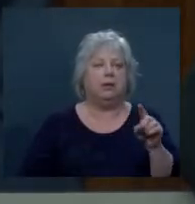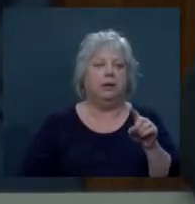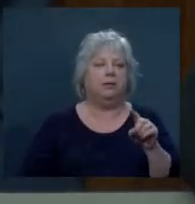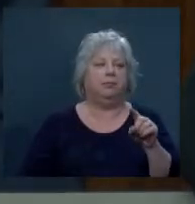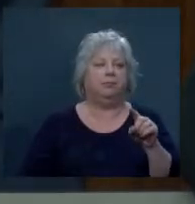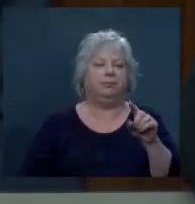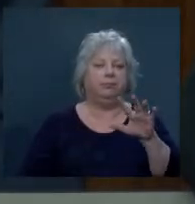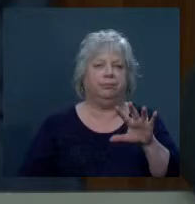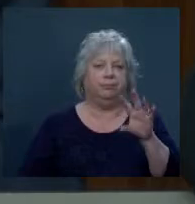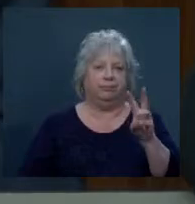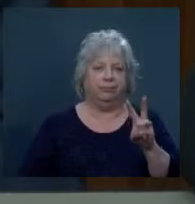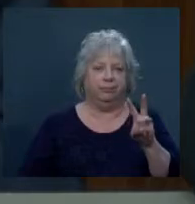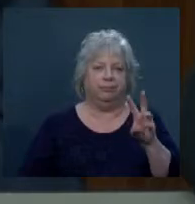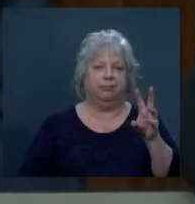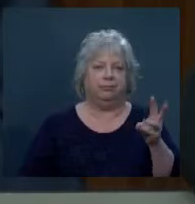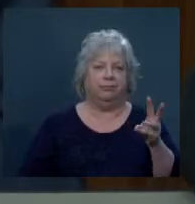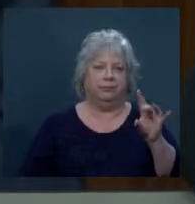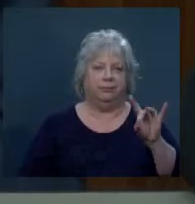Z